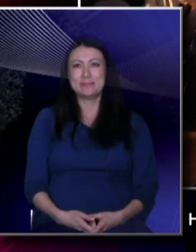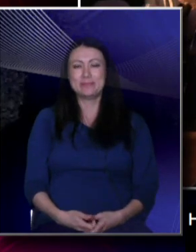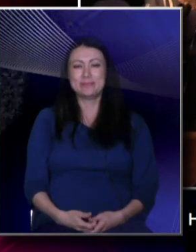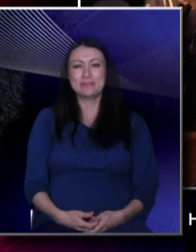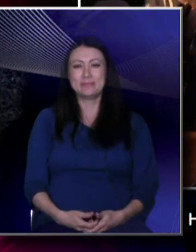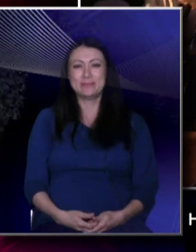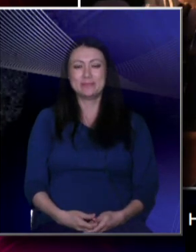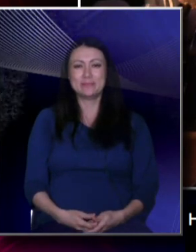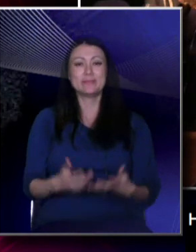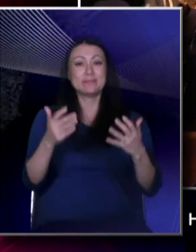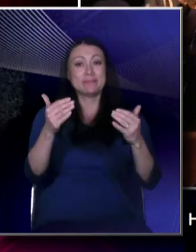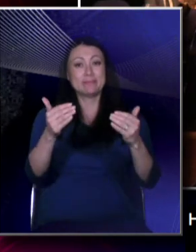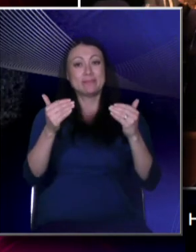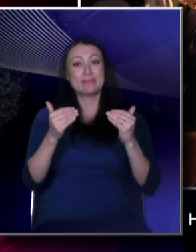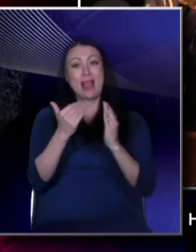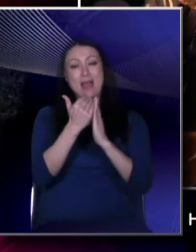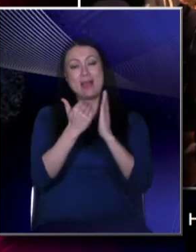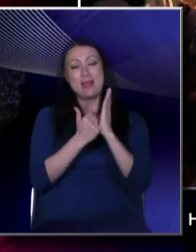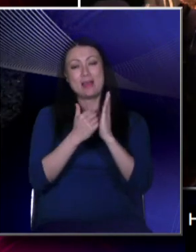On to item